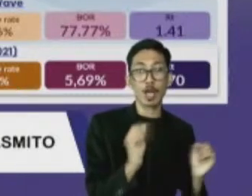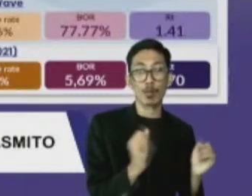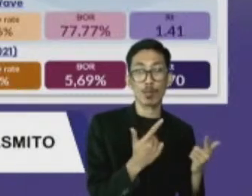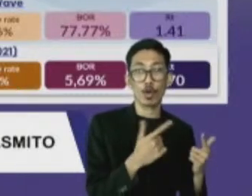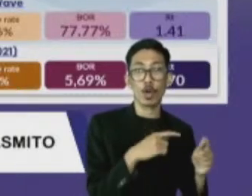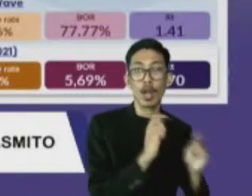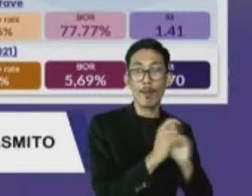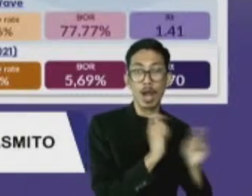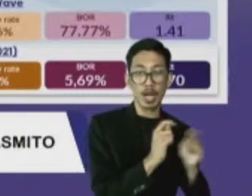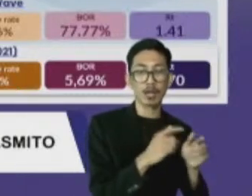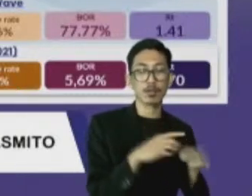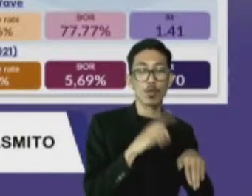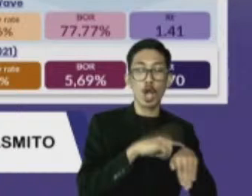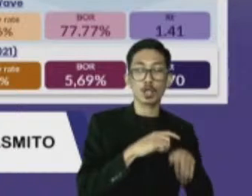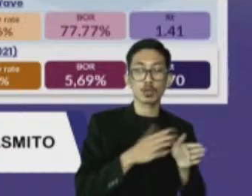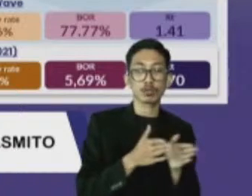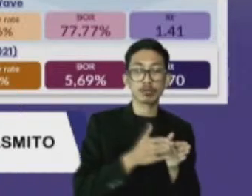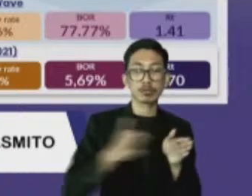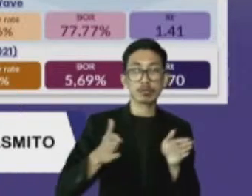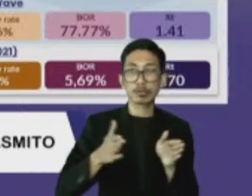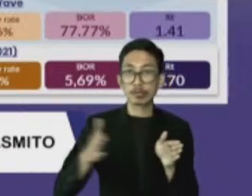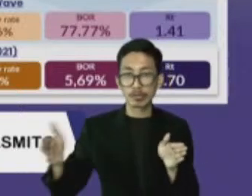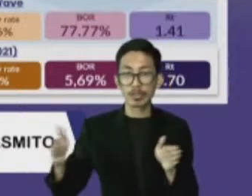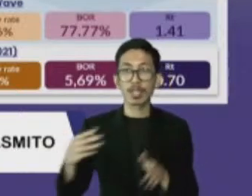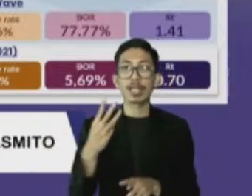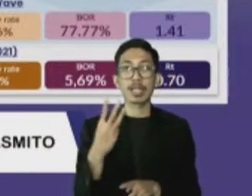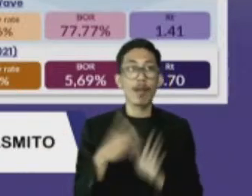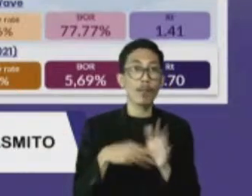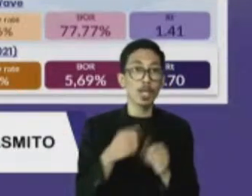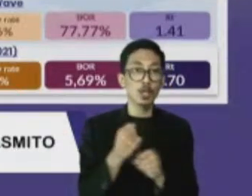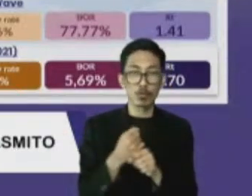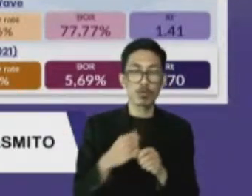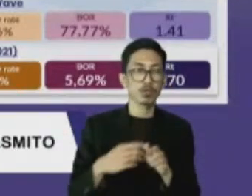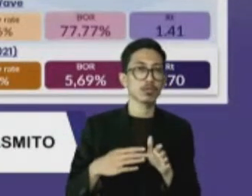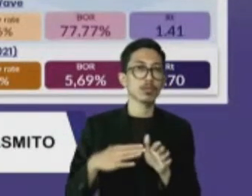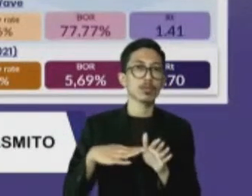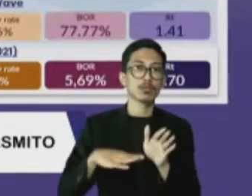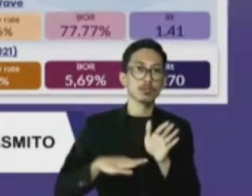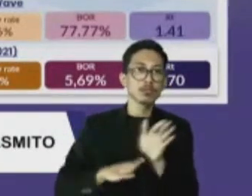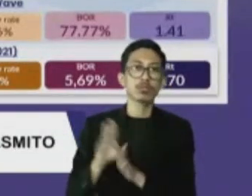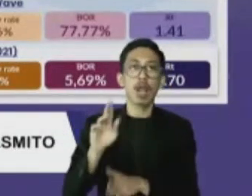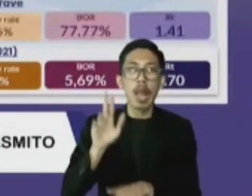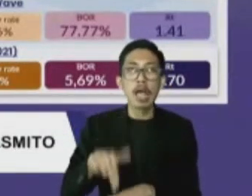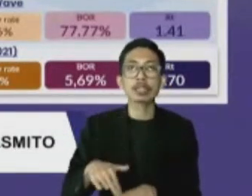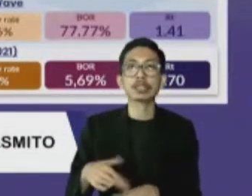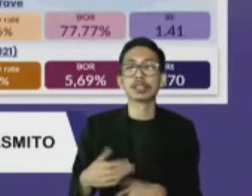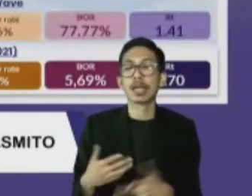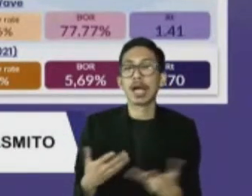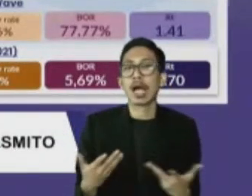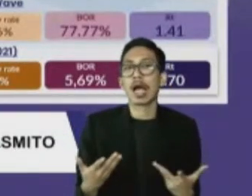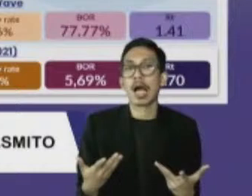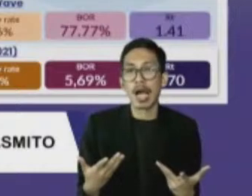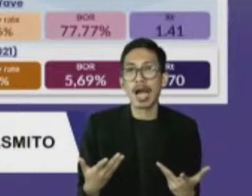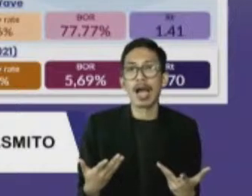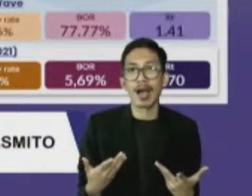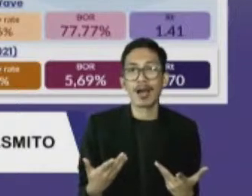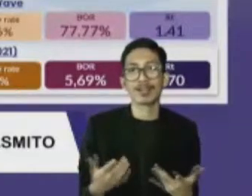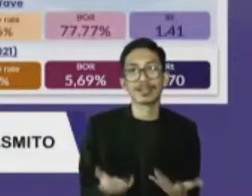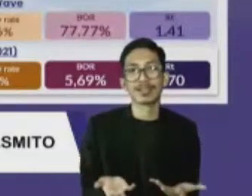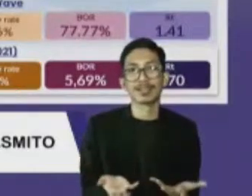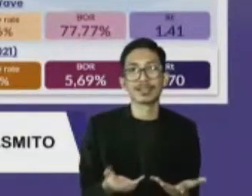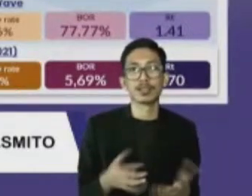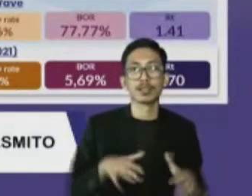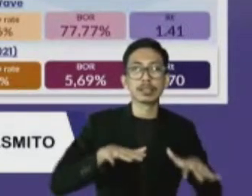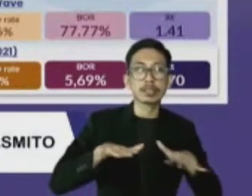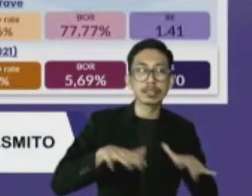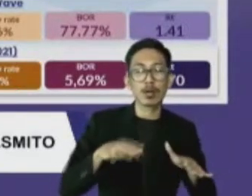even though the policy of eliminating mudik has been set. the existence of the Delta variant triggered a